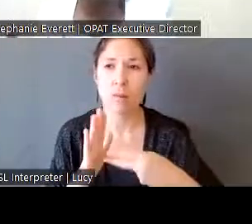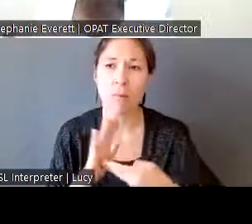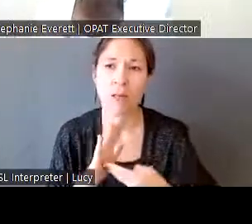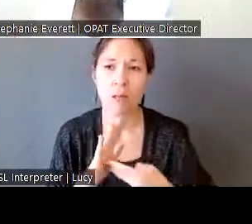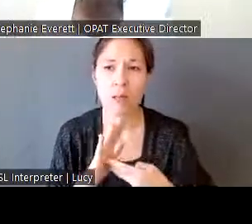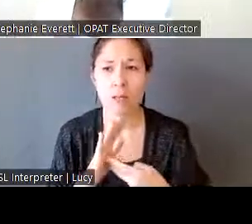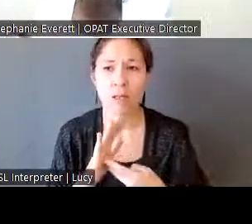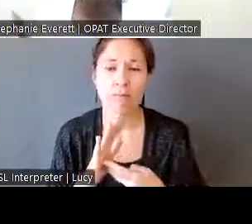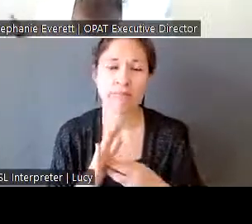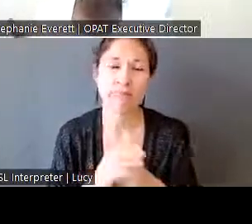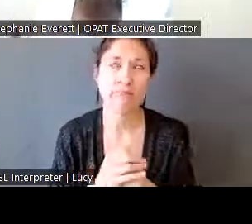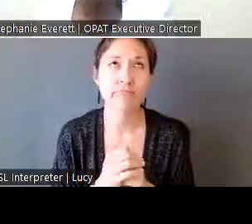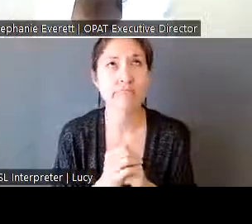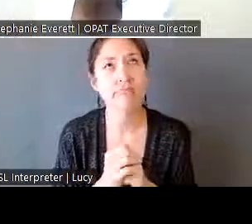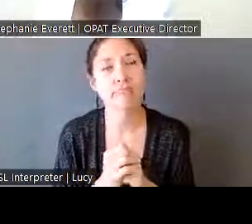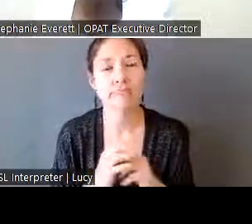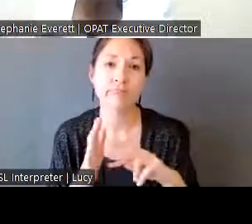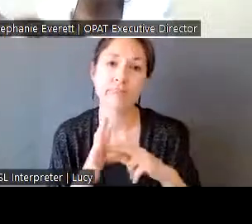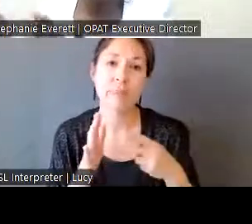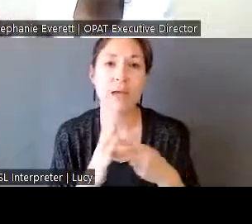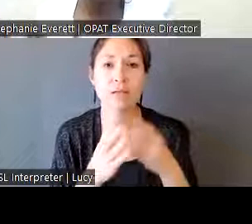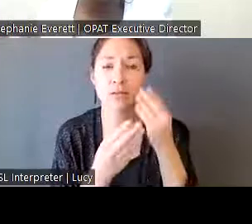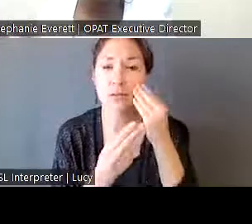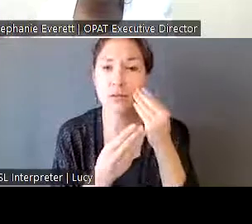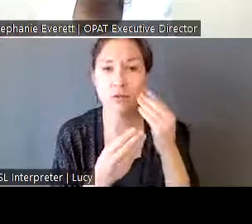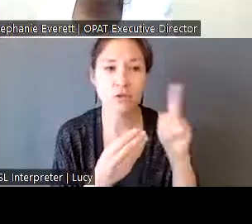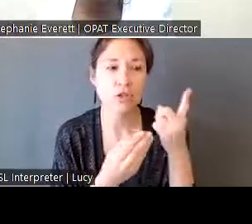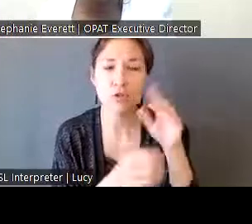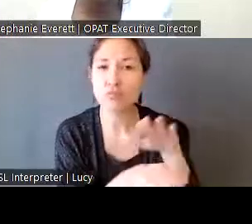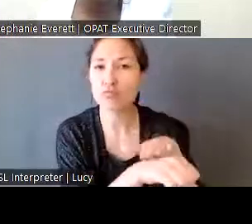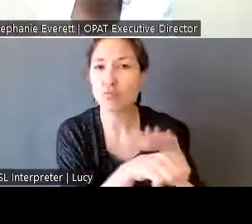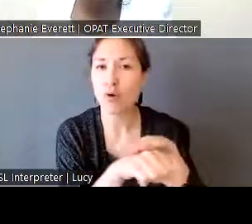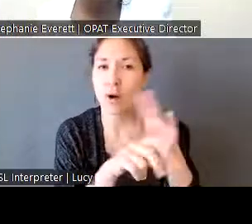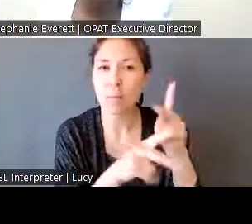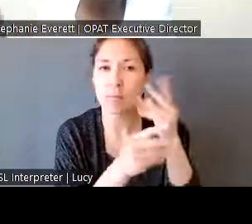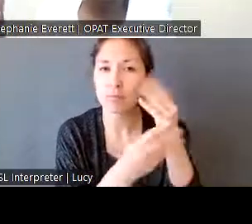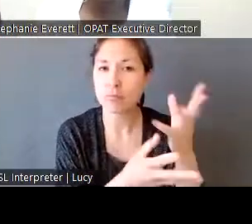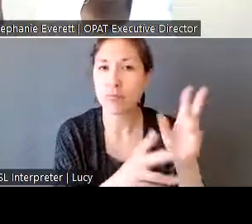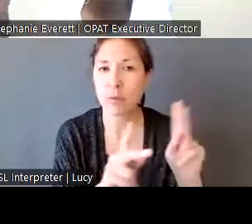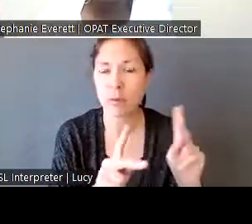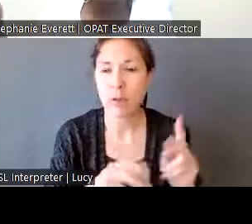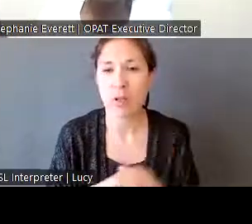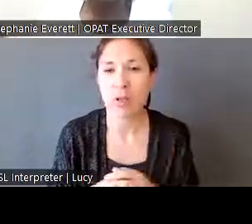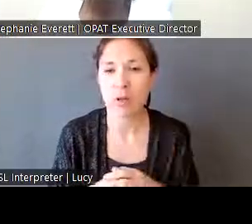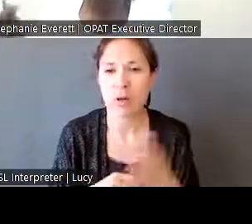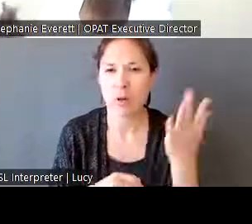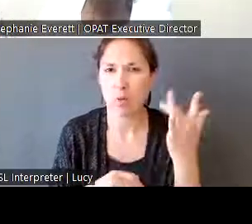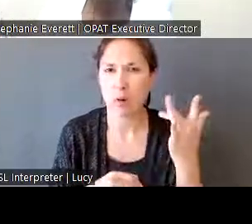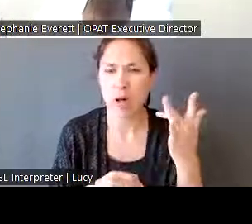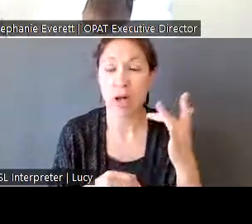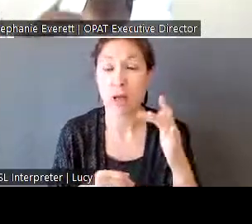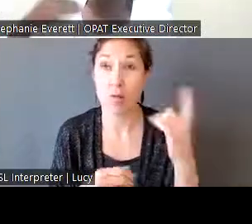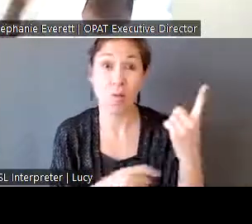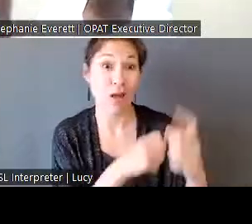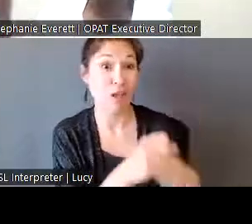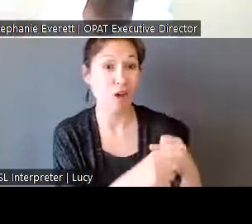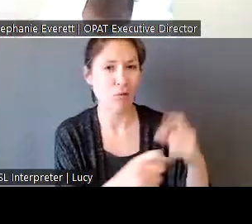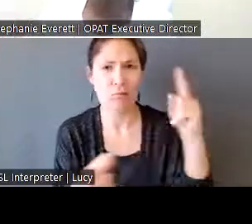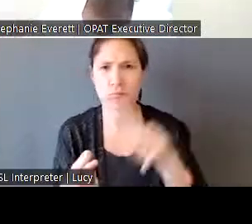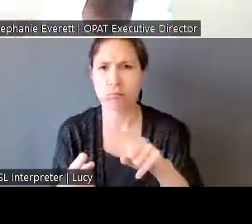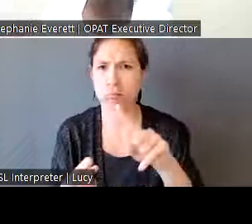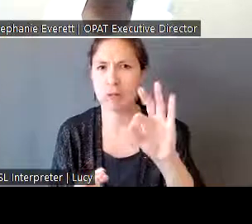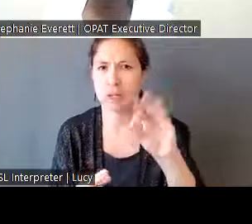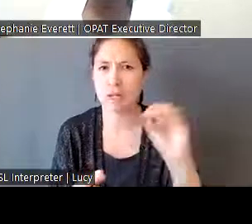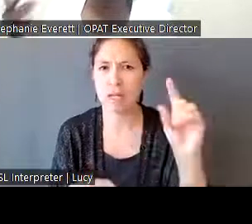up. I don't really have an explanation on what why they reduced it to 90 days. I think in the year, Post Commission now has